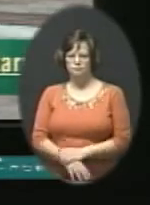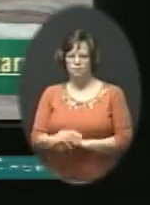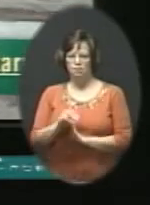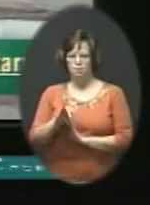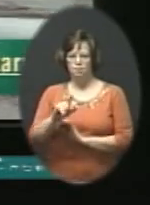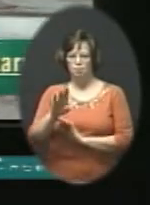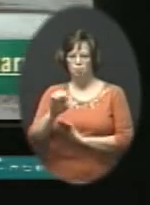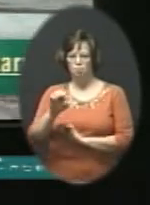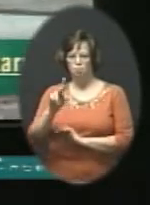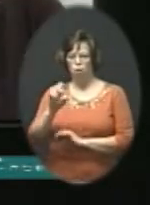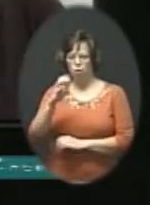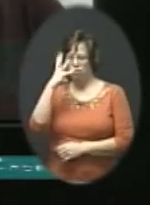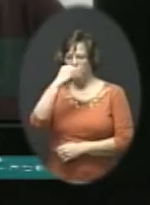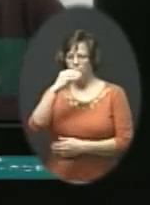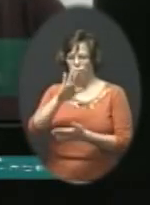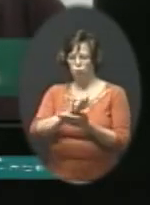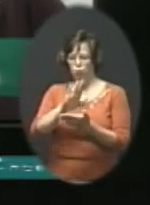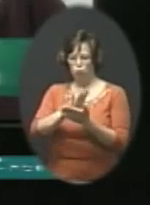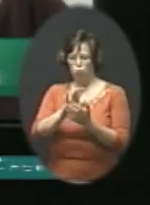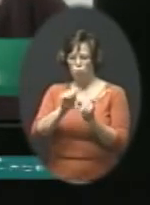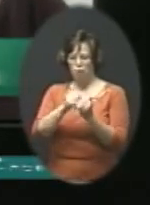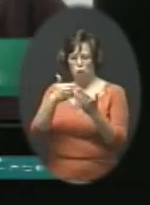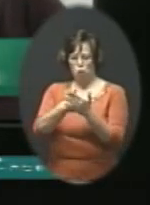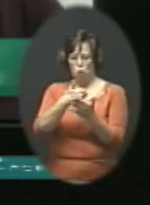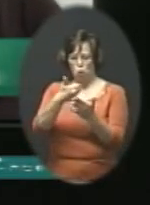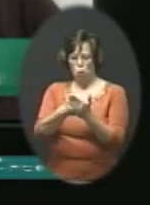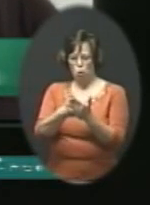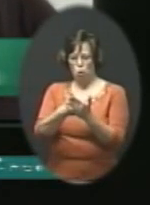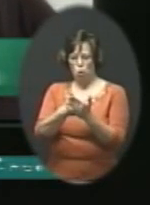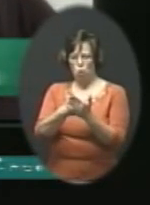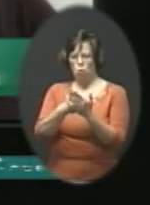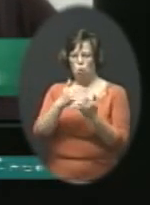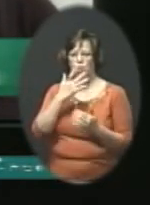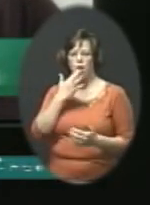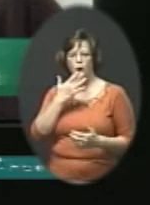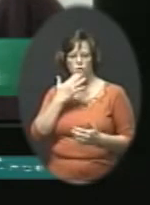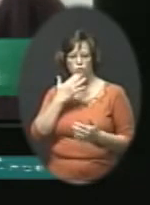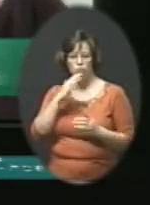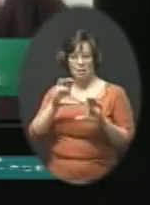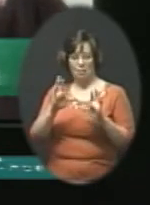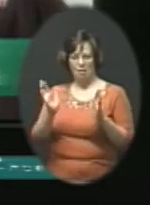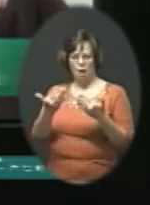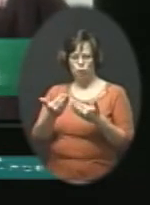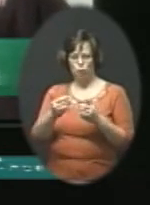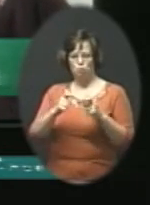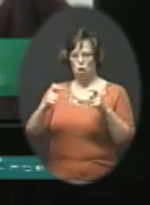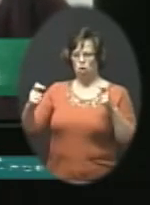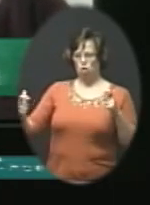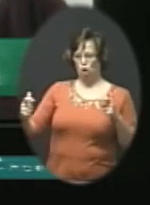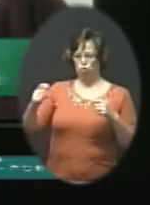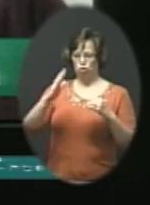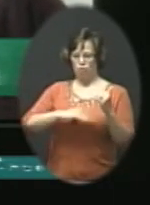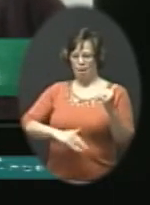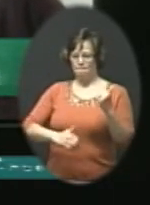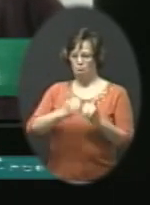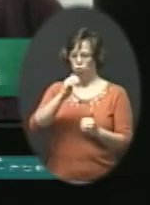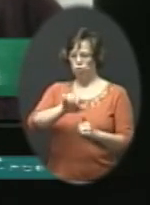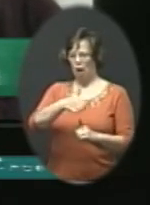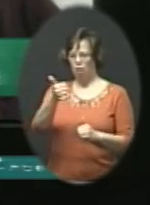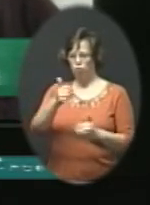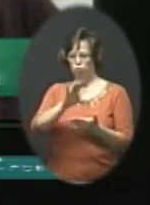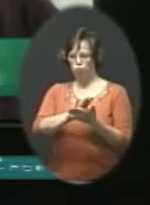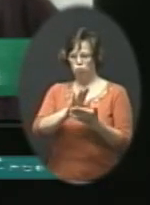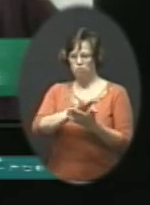Millbrook is a beautiful school with brand new contemporary colors. The classrooms are larger than most other schools